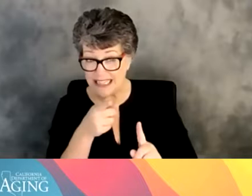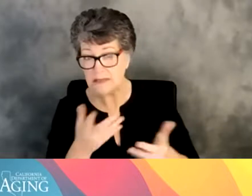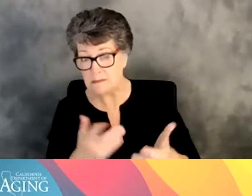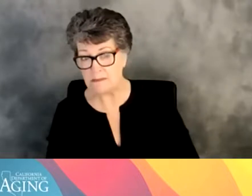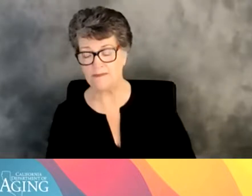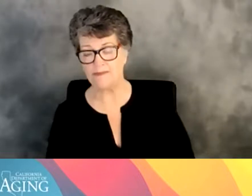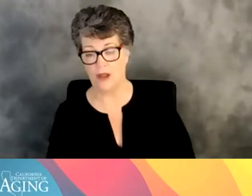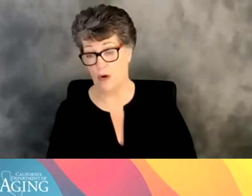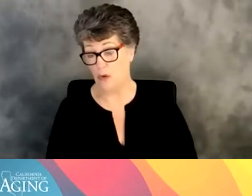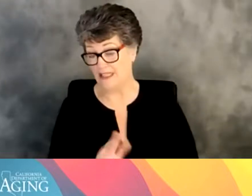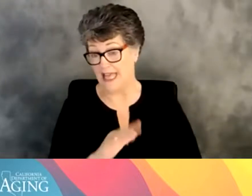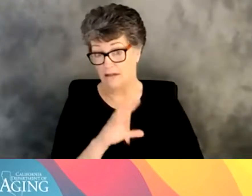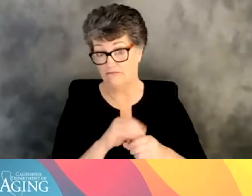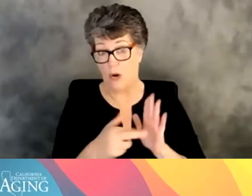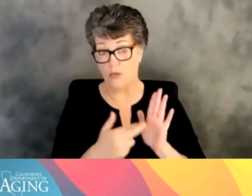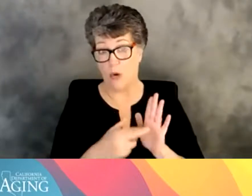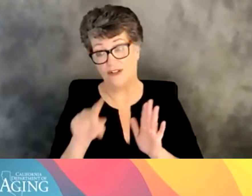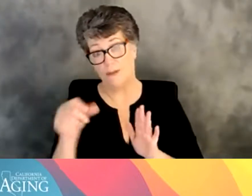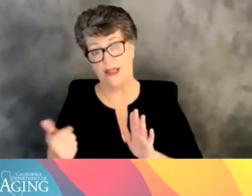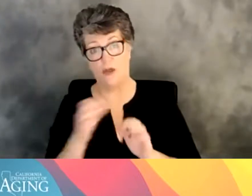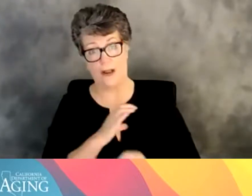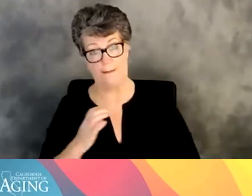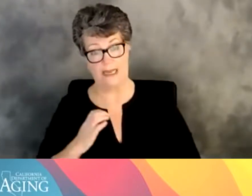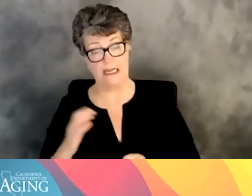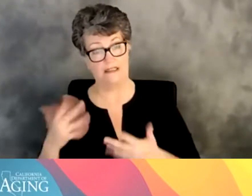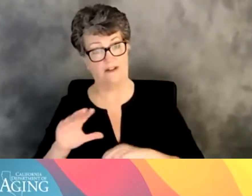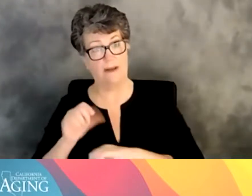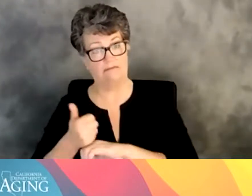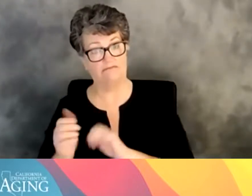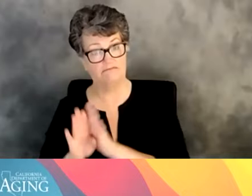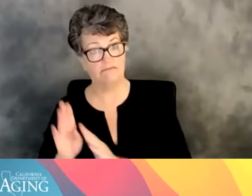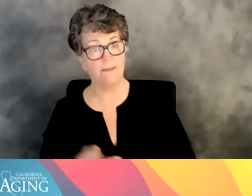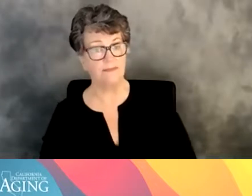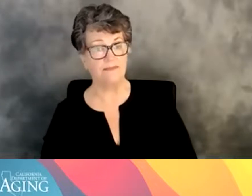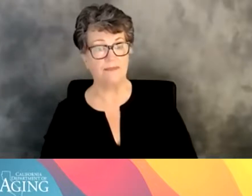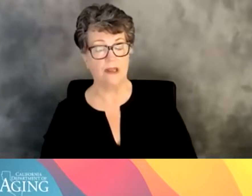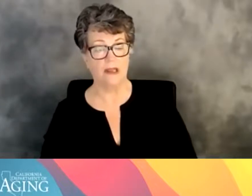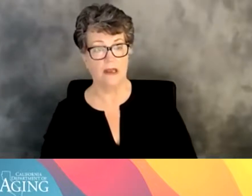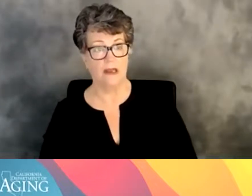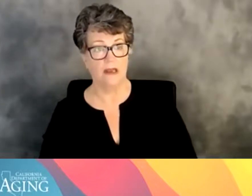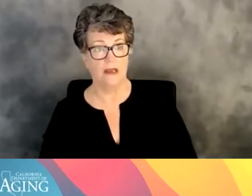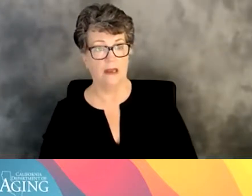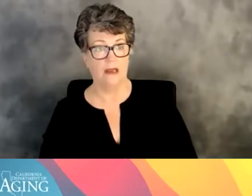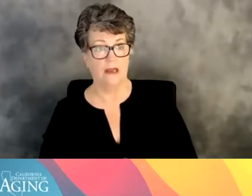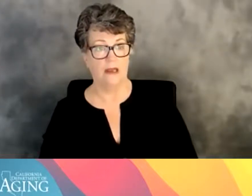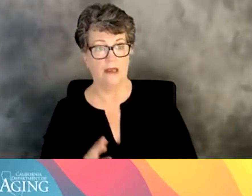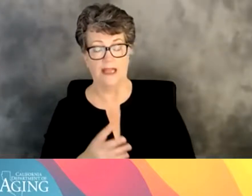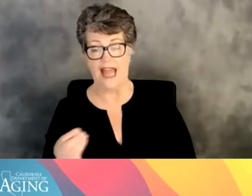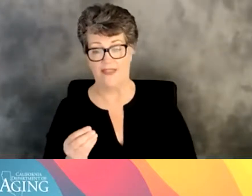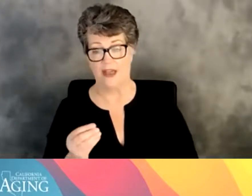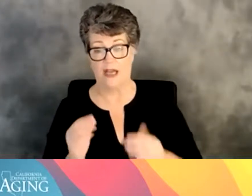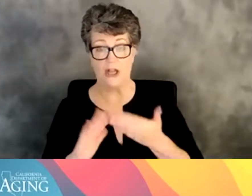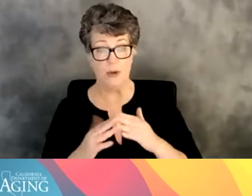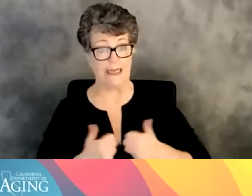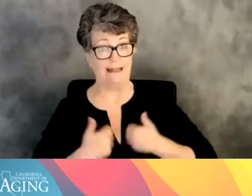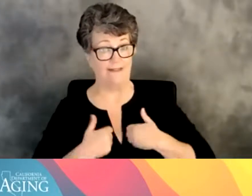or if that's partly a role for some of the other committees that have been created. So for, the community living